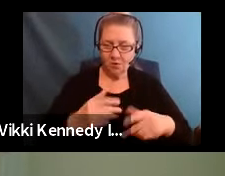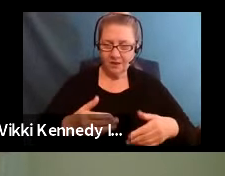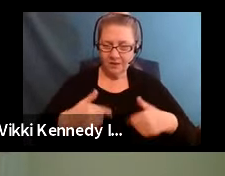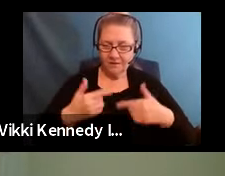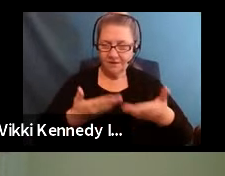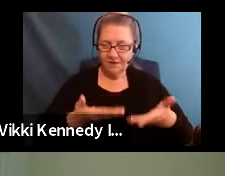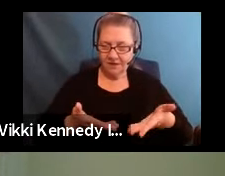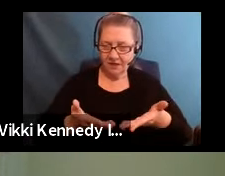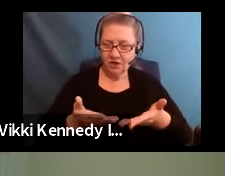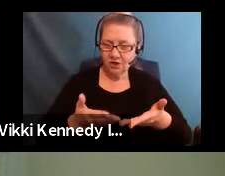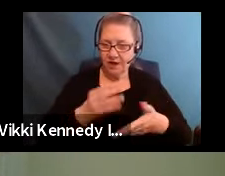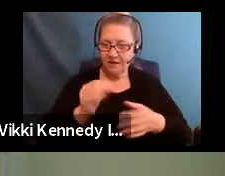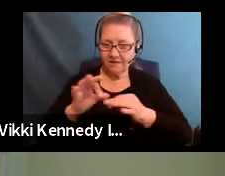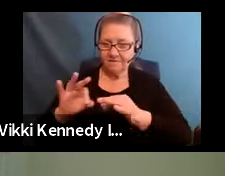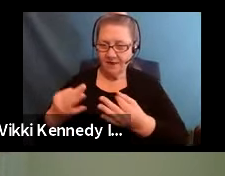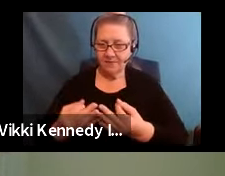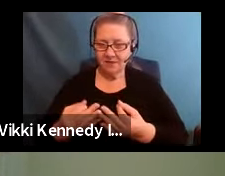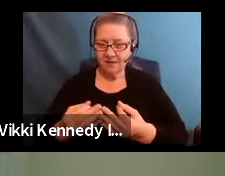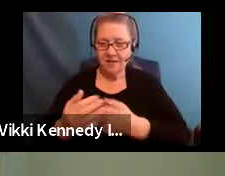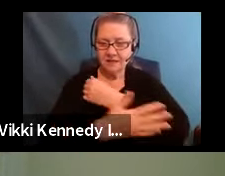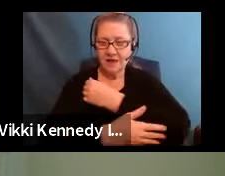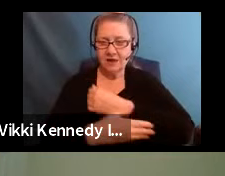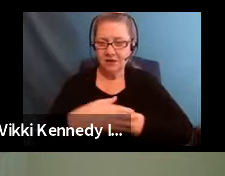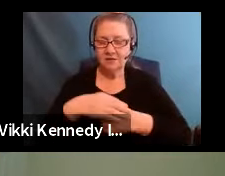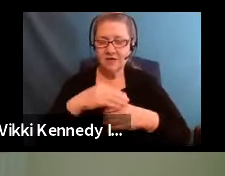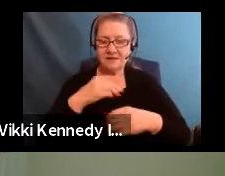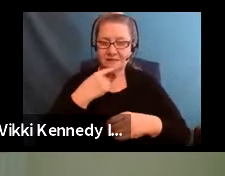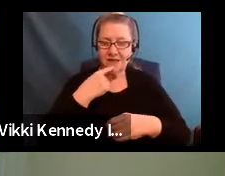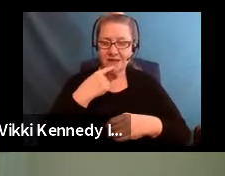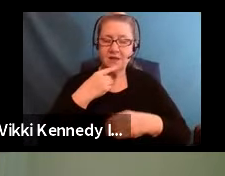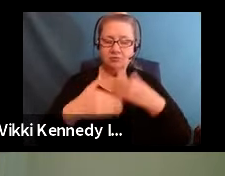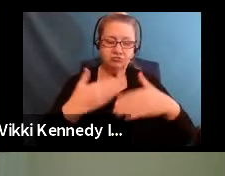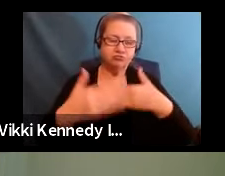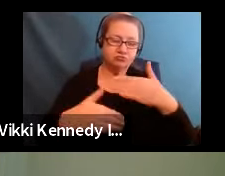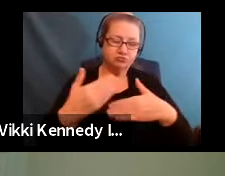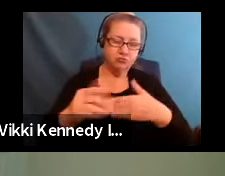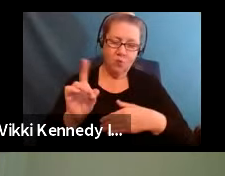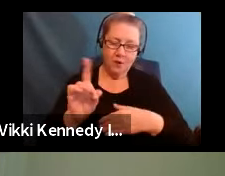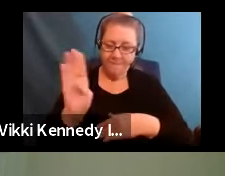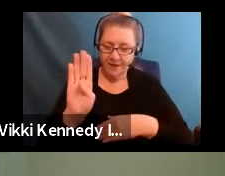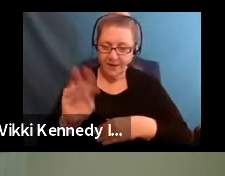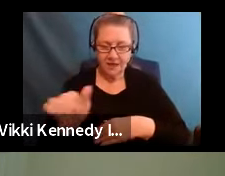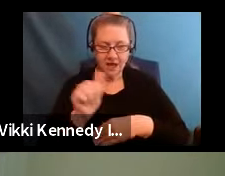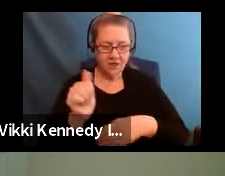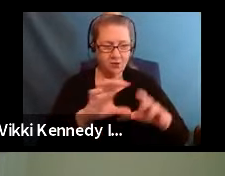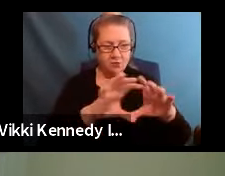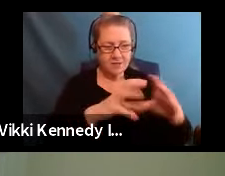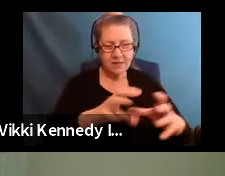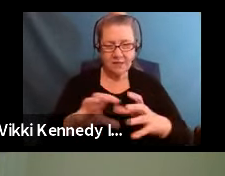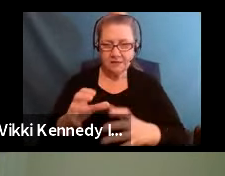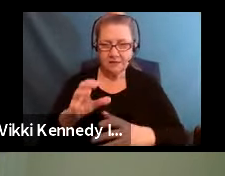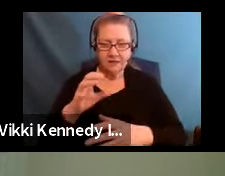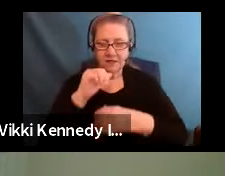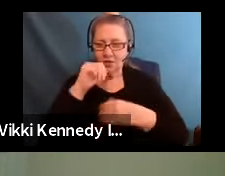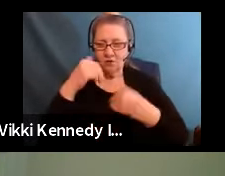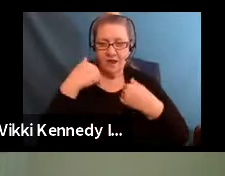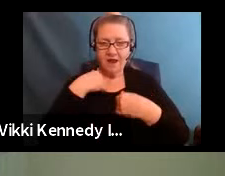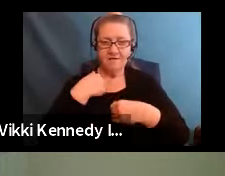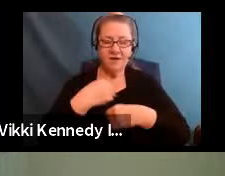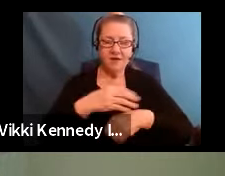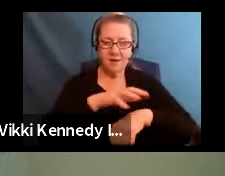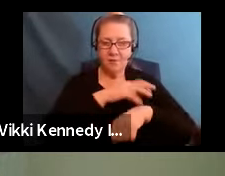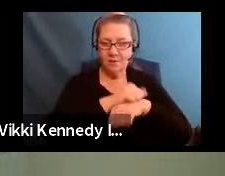counties announce that they're moving on with big clinics for 1B and for other settings, but they don't have a date for their shots